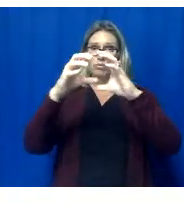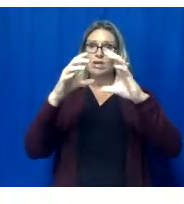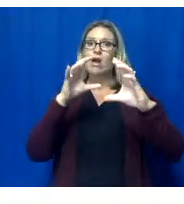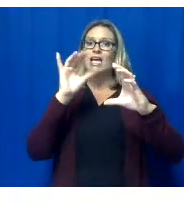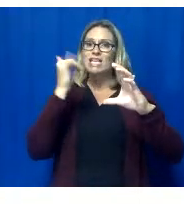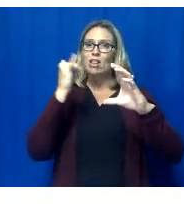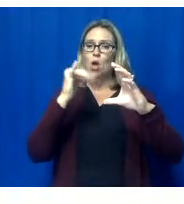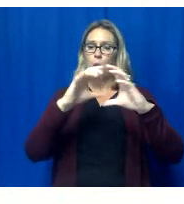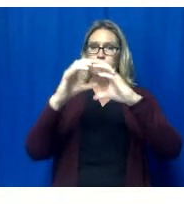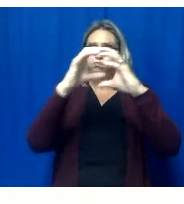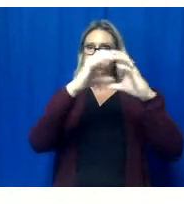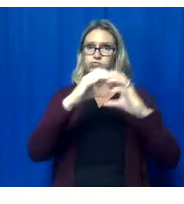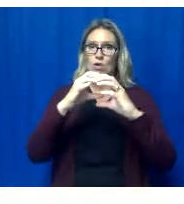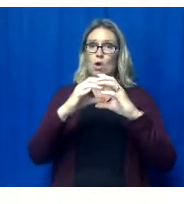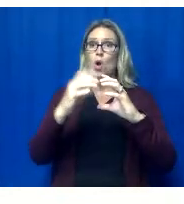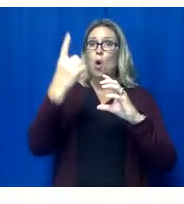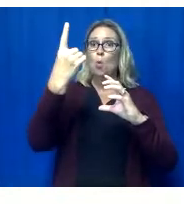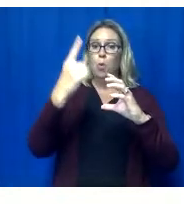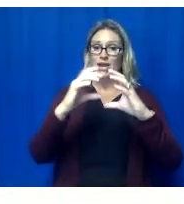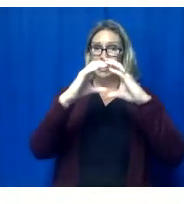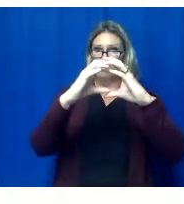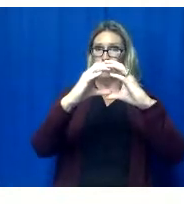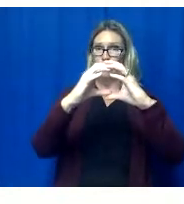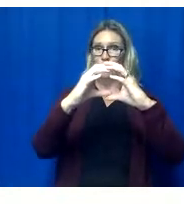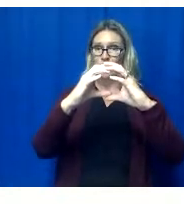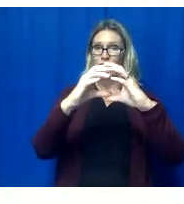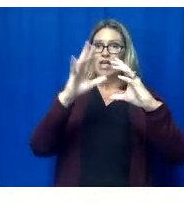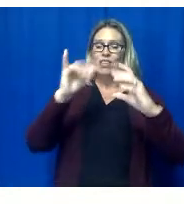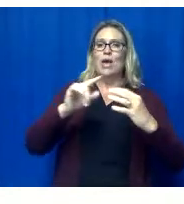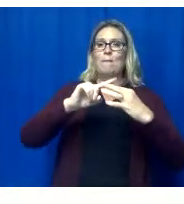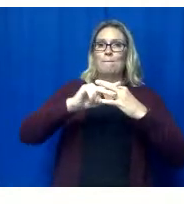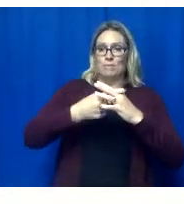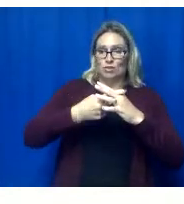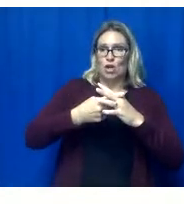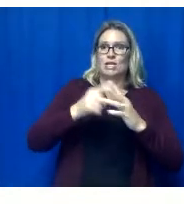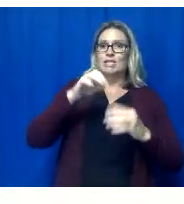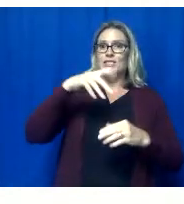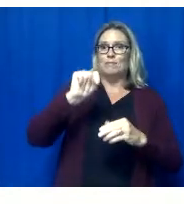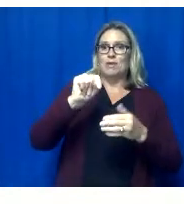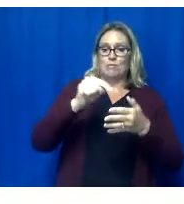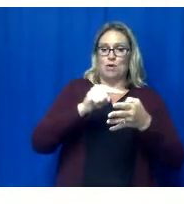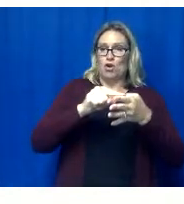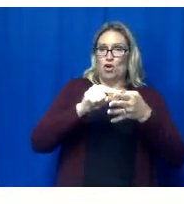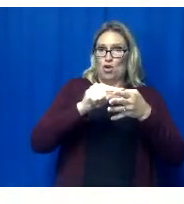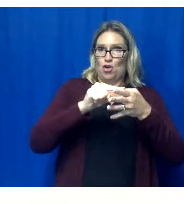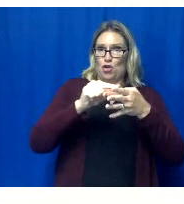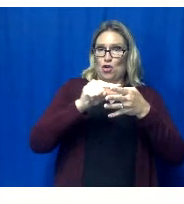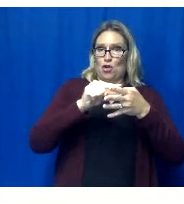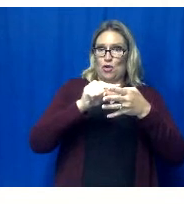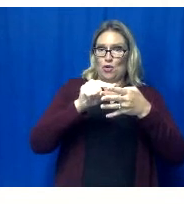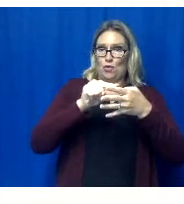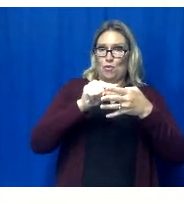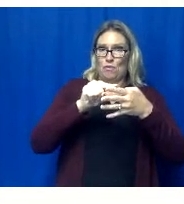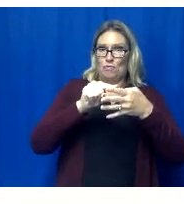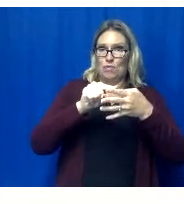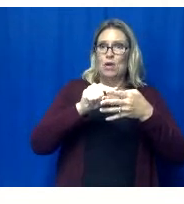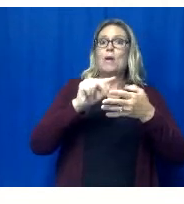One of these events would have occurred towards the beginning of the month, congregating a very large number of